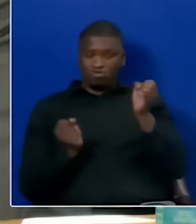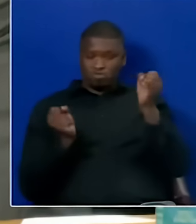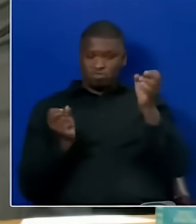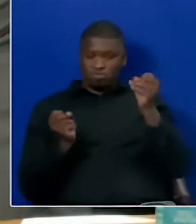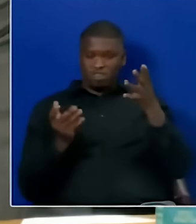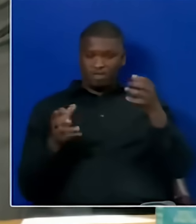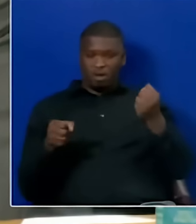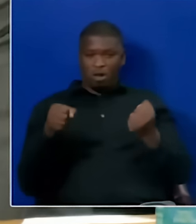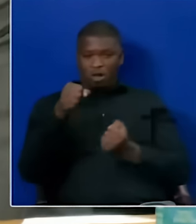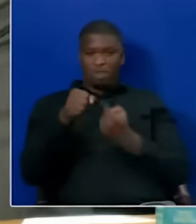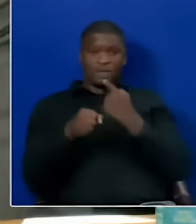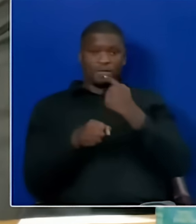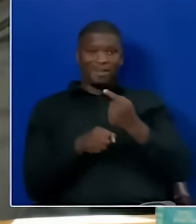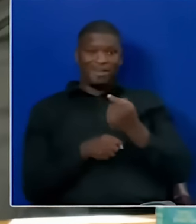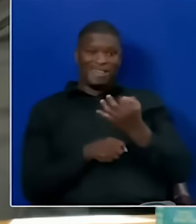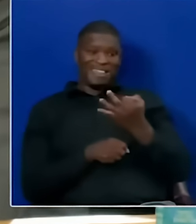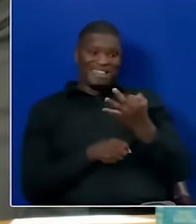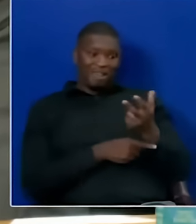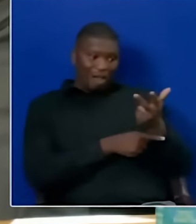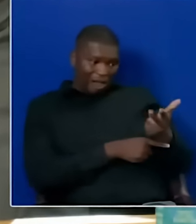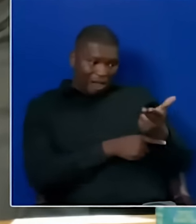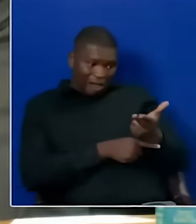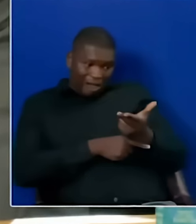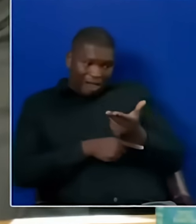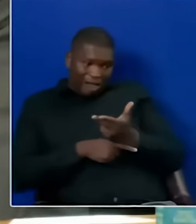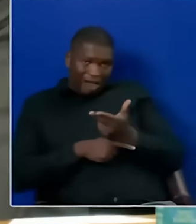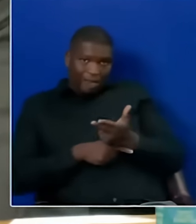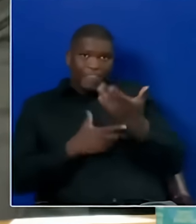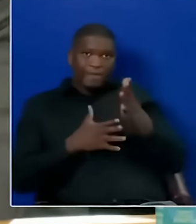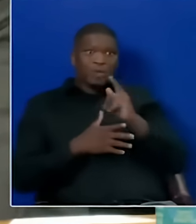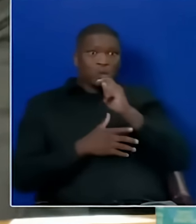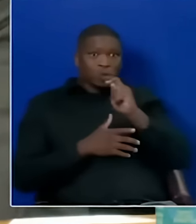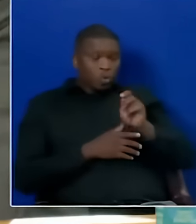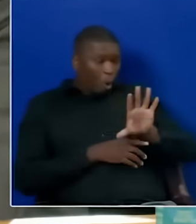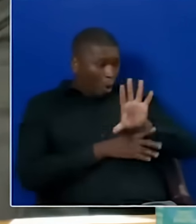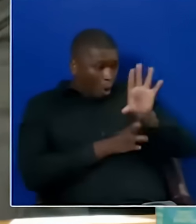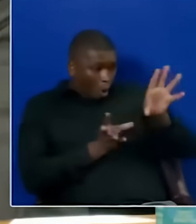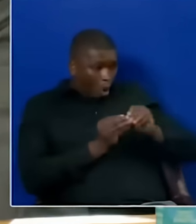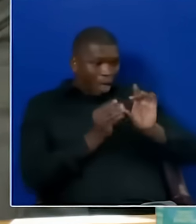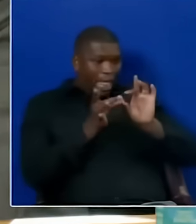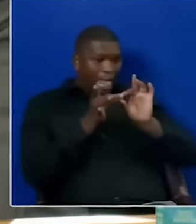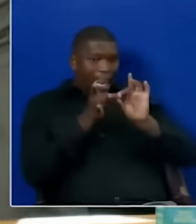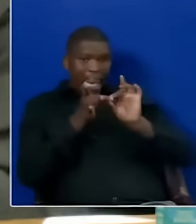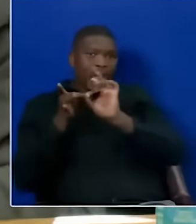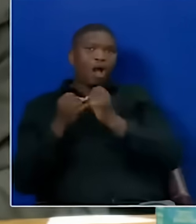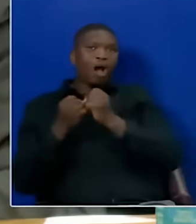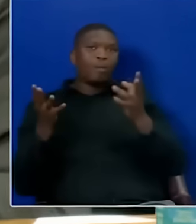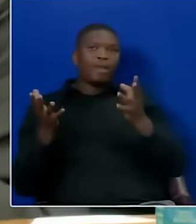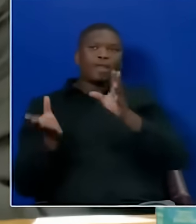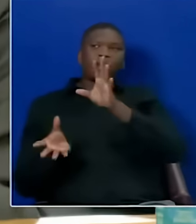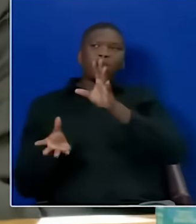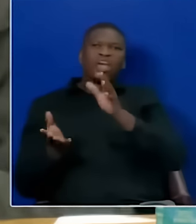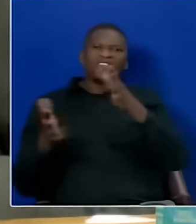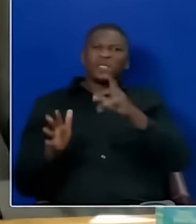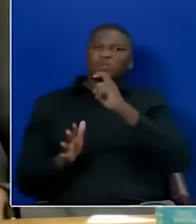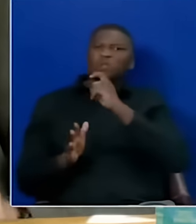Bramley have been linked to 24 other different serious crimes through matches generated by ABIS. That was